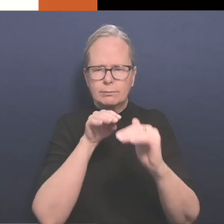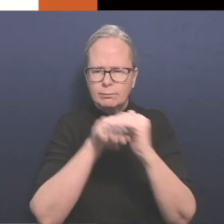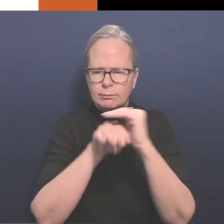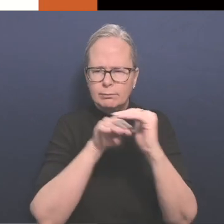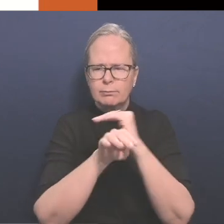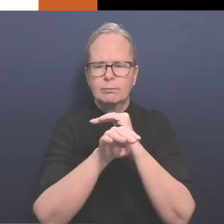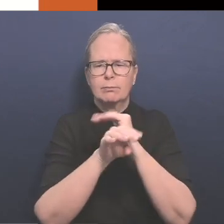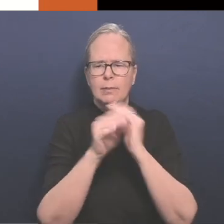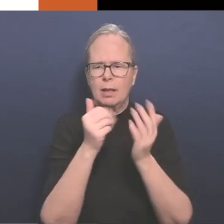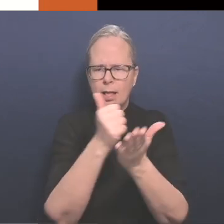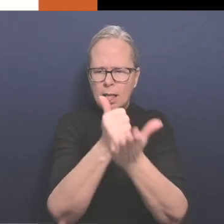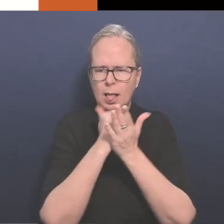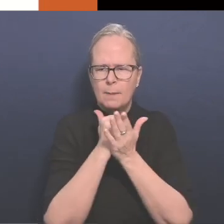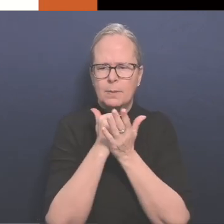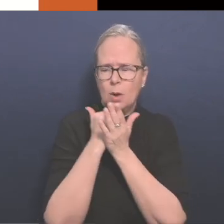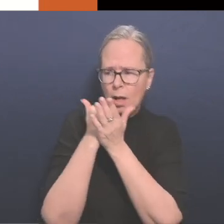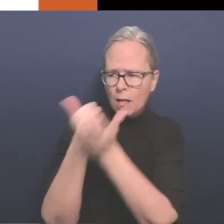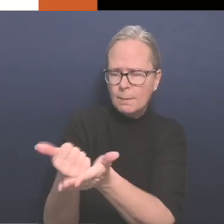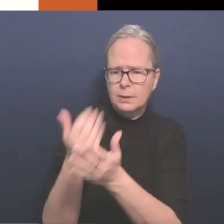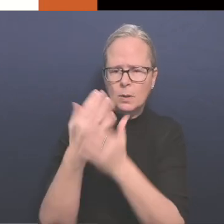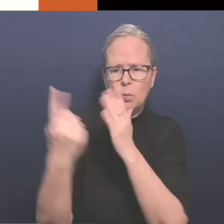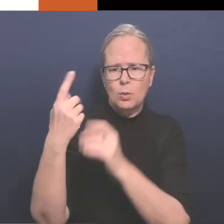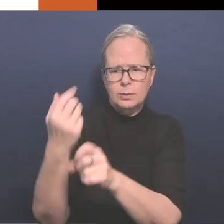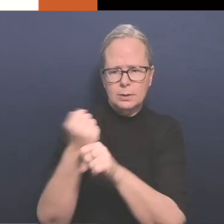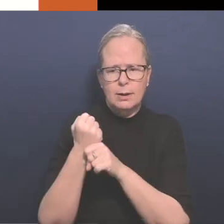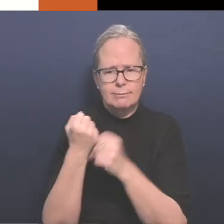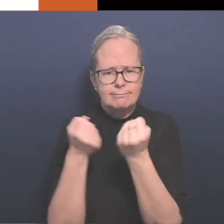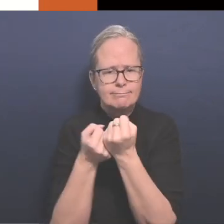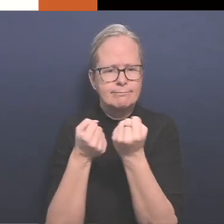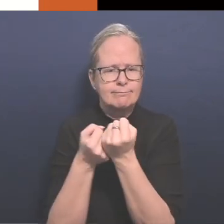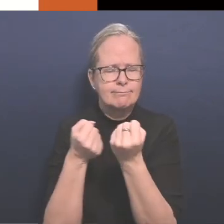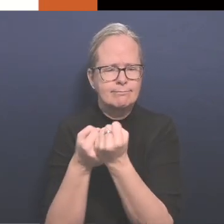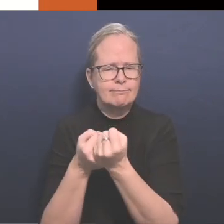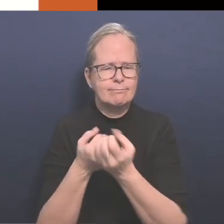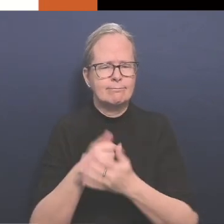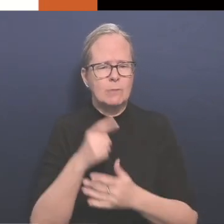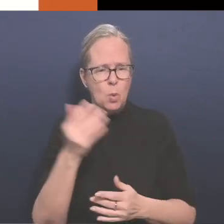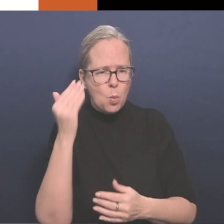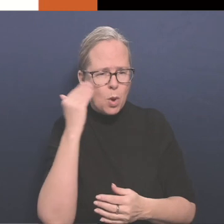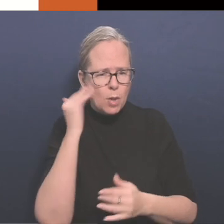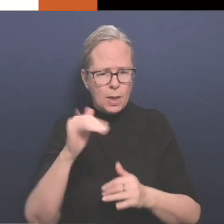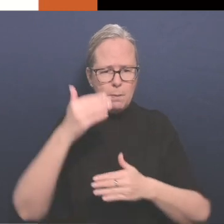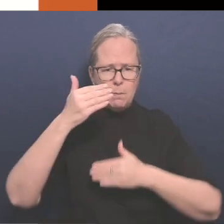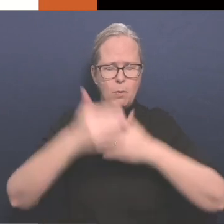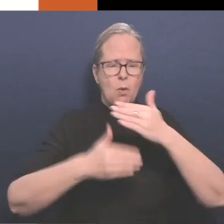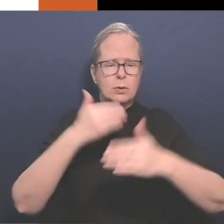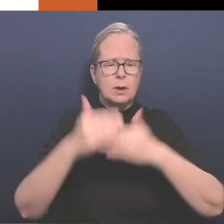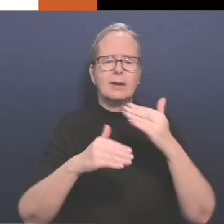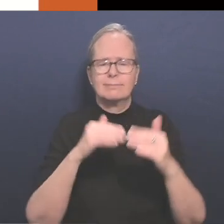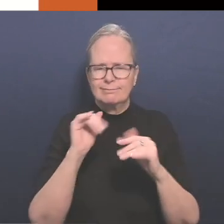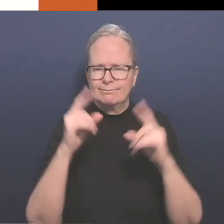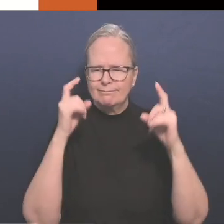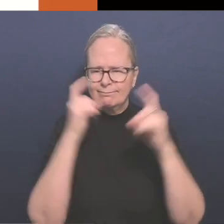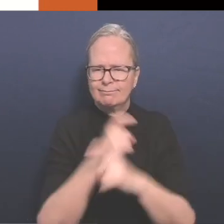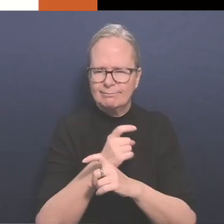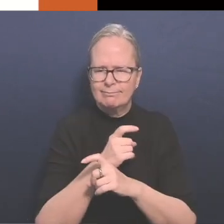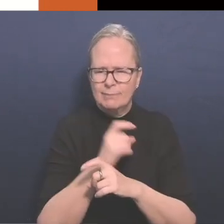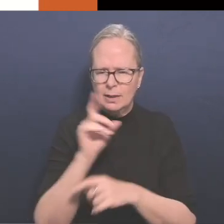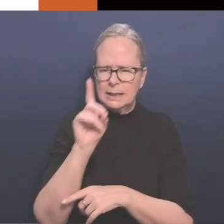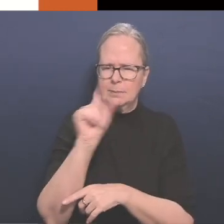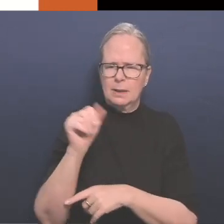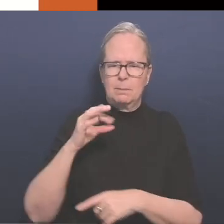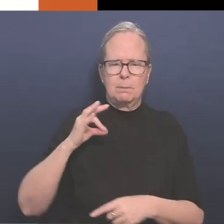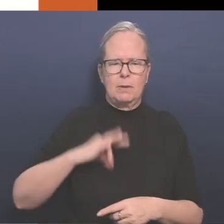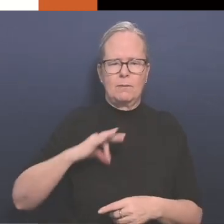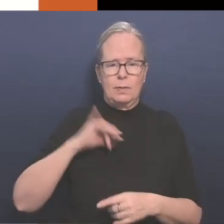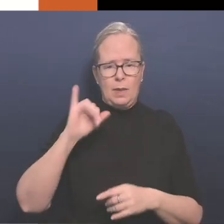or practitioners can work with clients to help them with the benefits navigation process. And the tool was